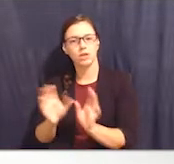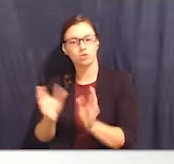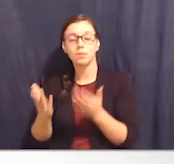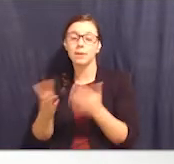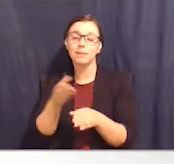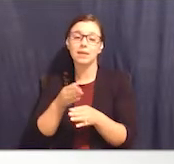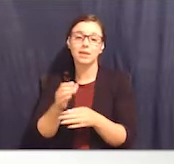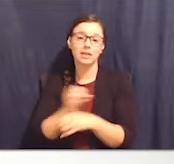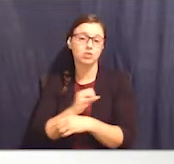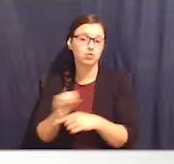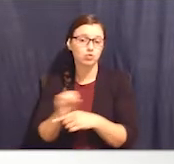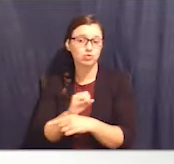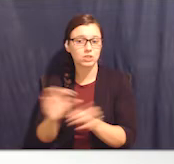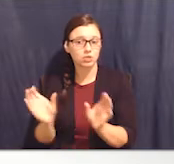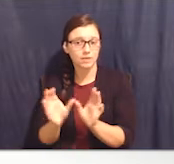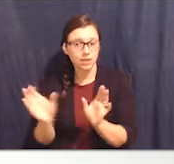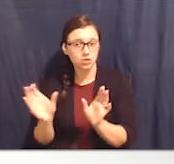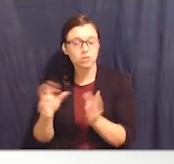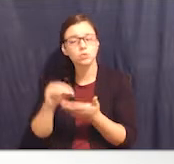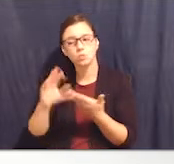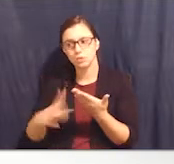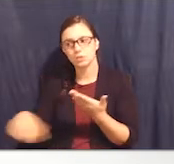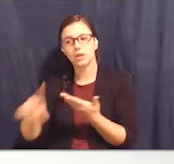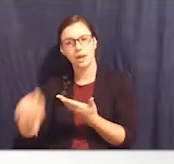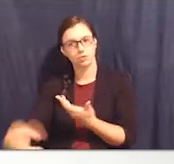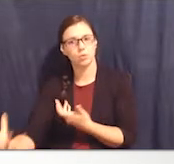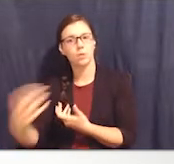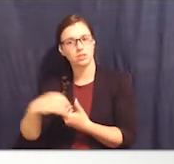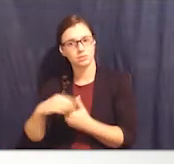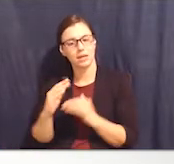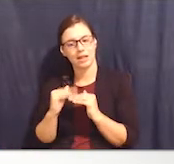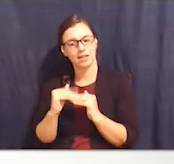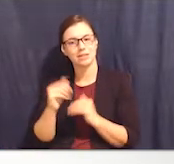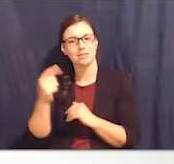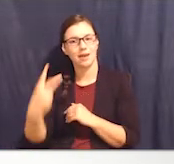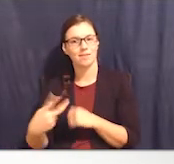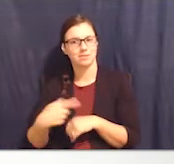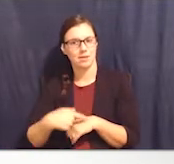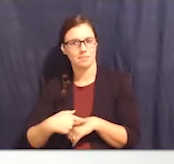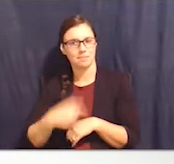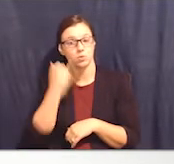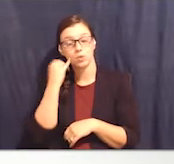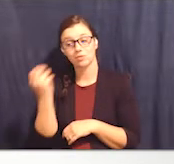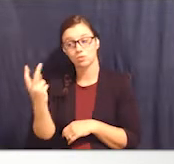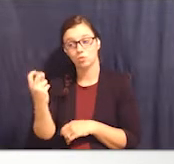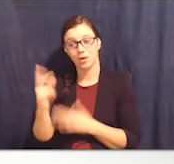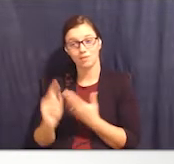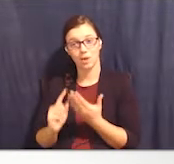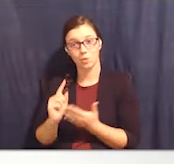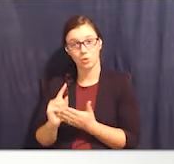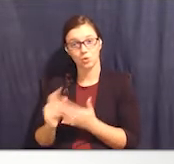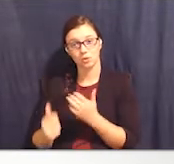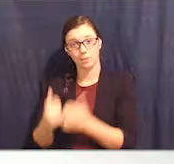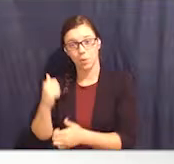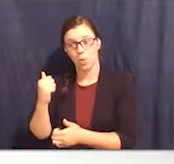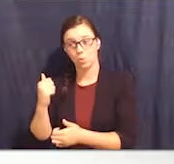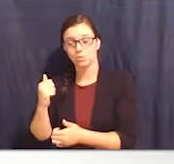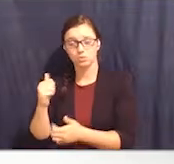same guidelines. Now, let me tell you, the rest of the nation is